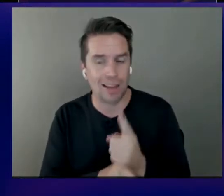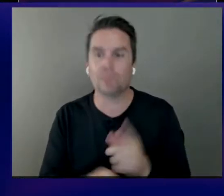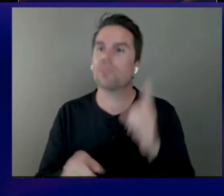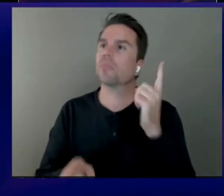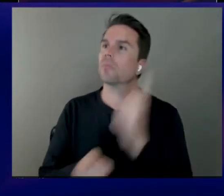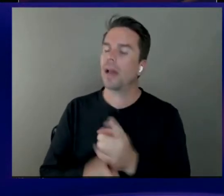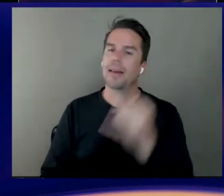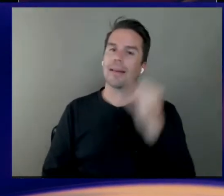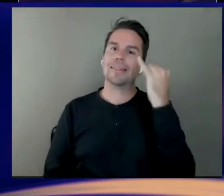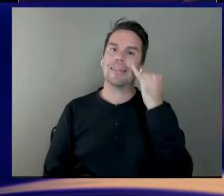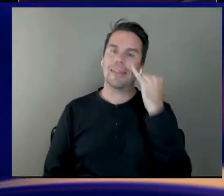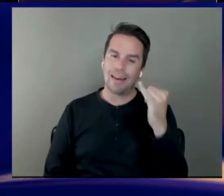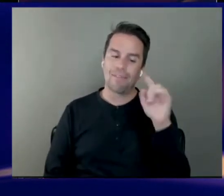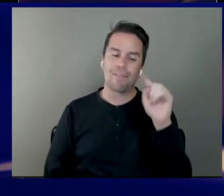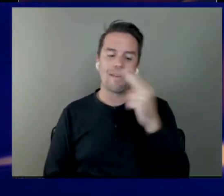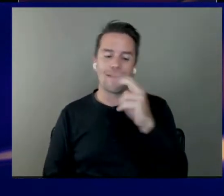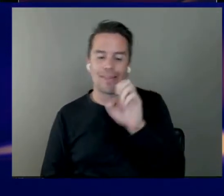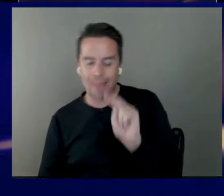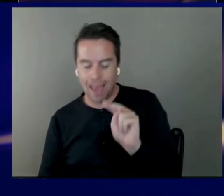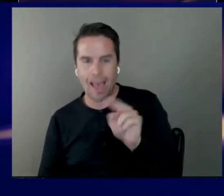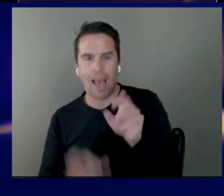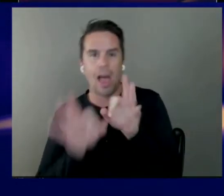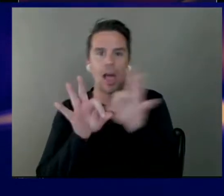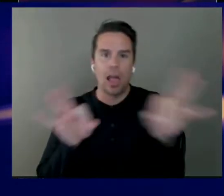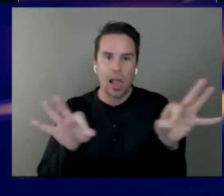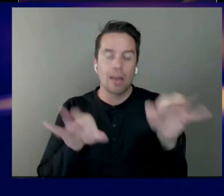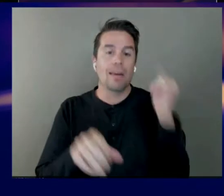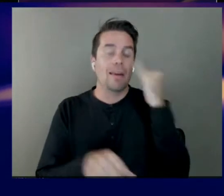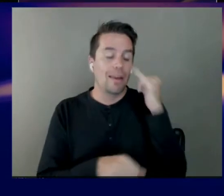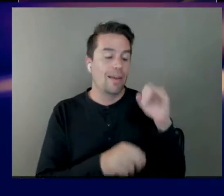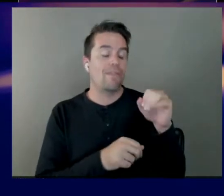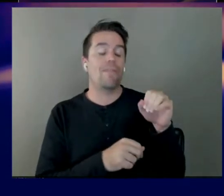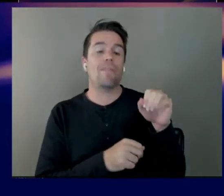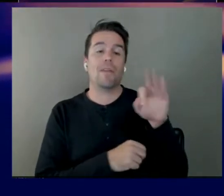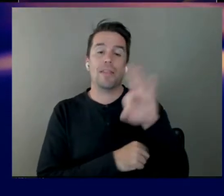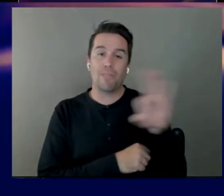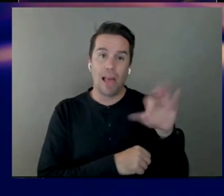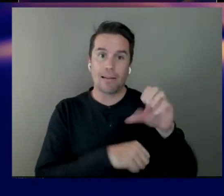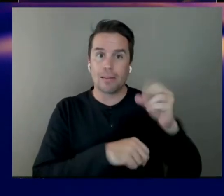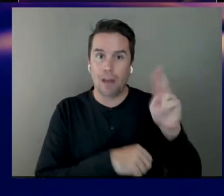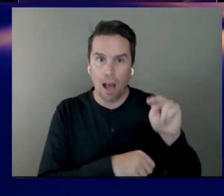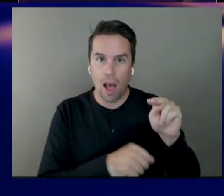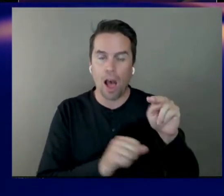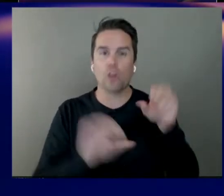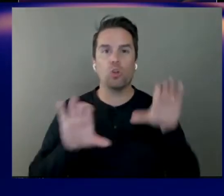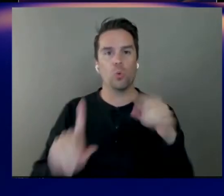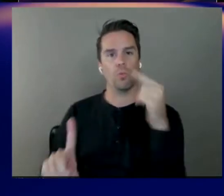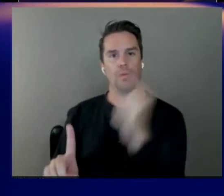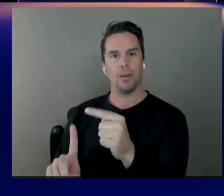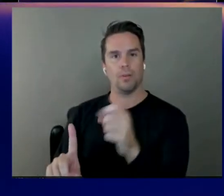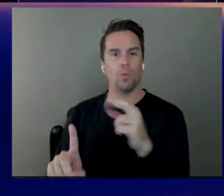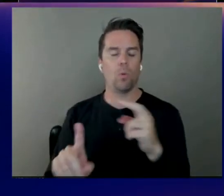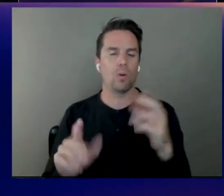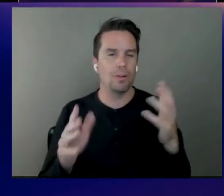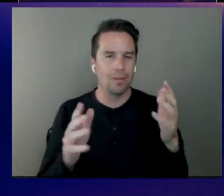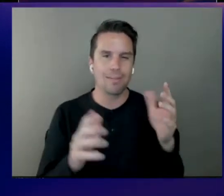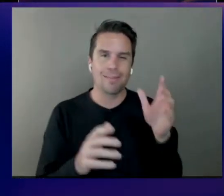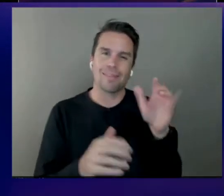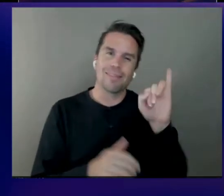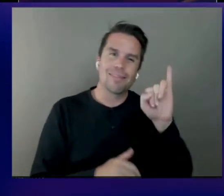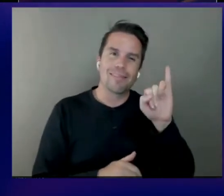If flag is off, do this. Or use what is the data that comes from AppConfig to make some decisions inside of your app. Right, and it's calling out